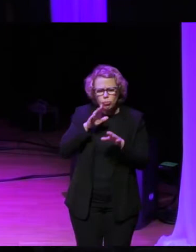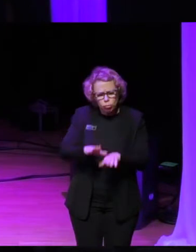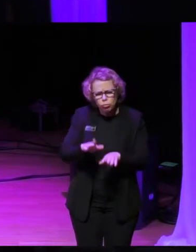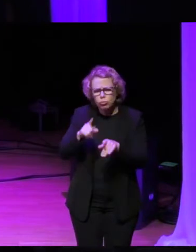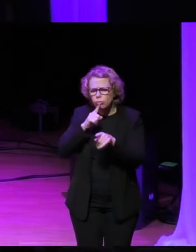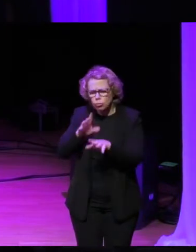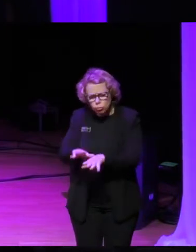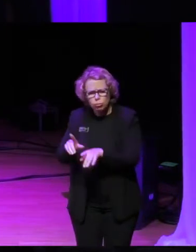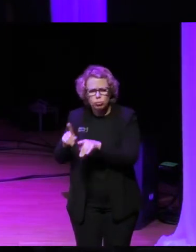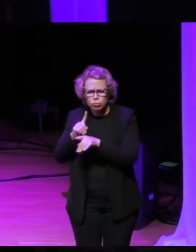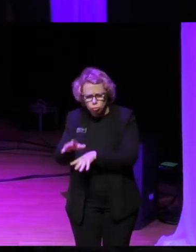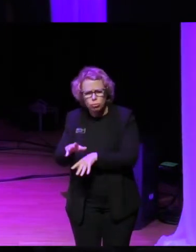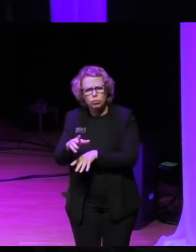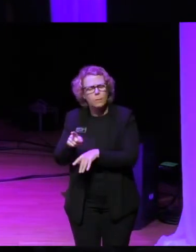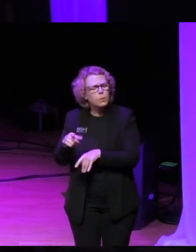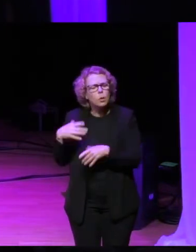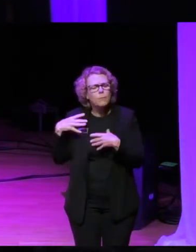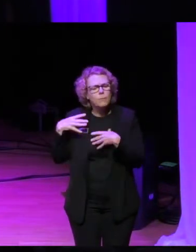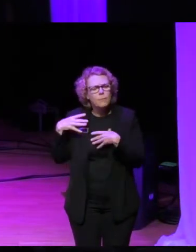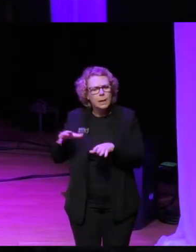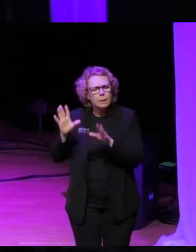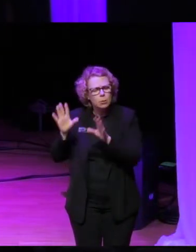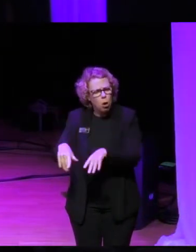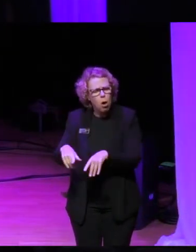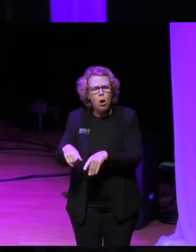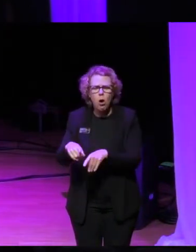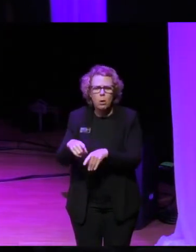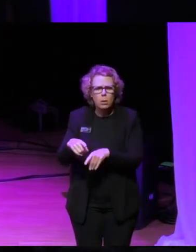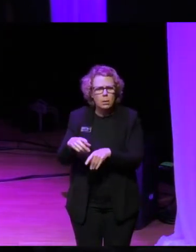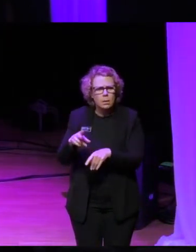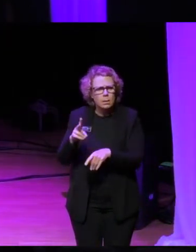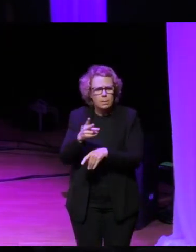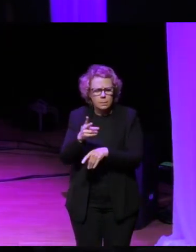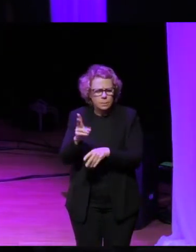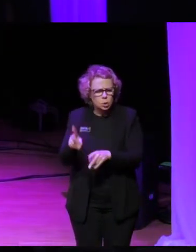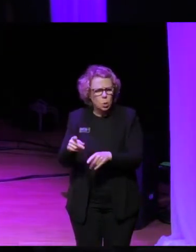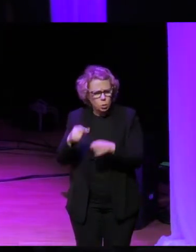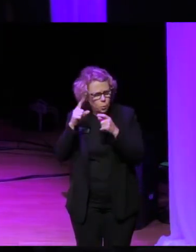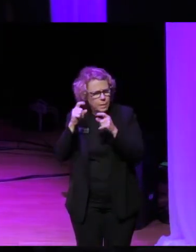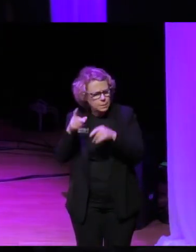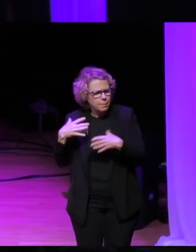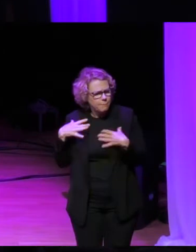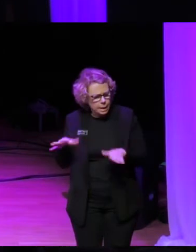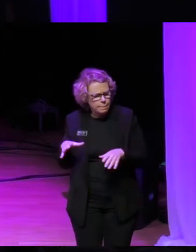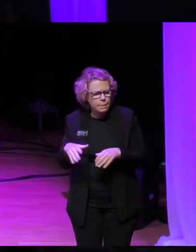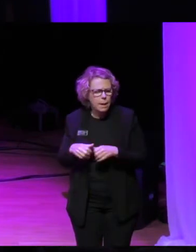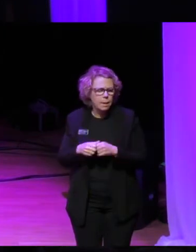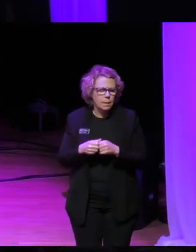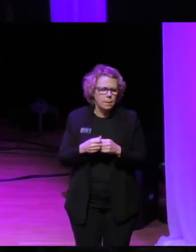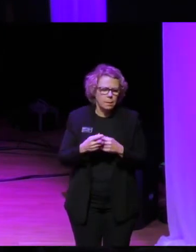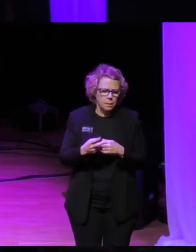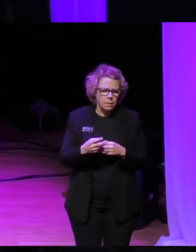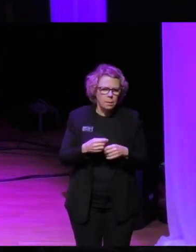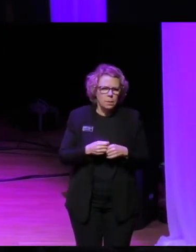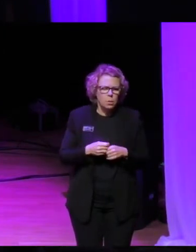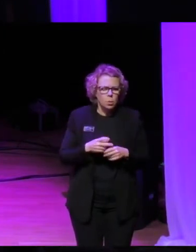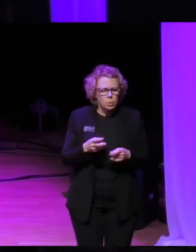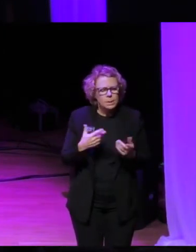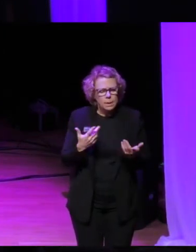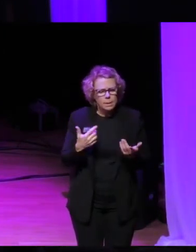issues. Which I think, it doesn't quite answer your question about the use of social media and